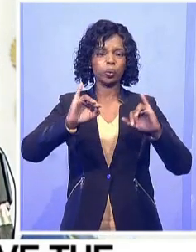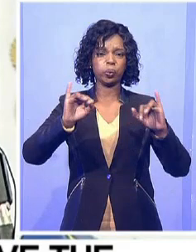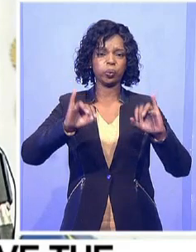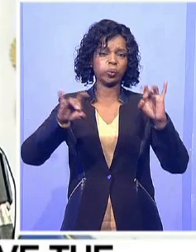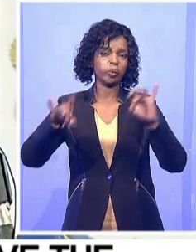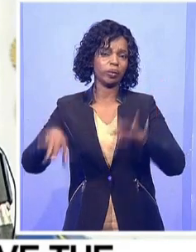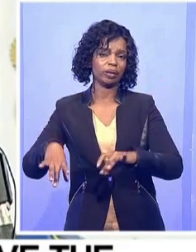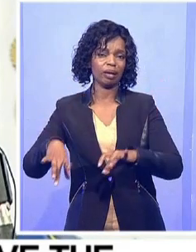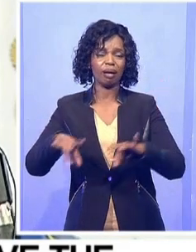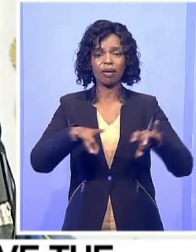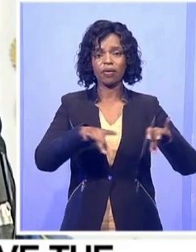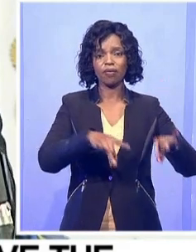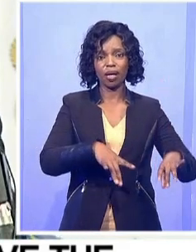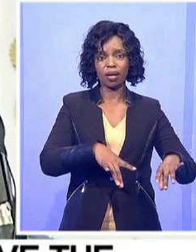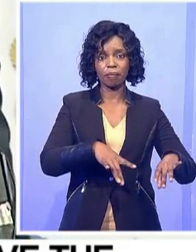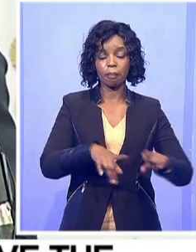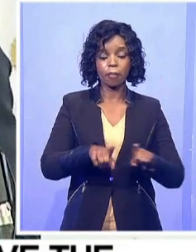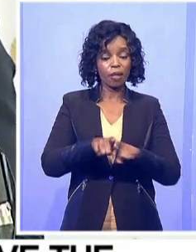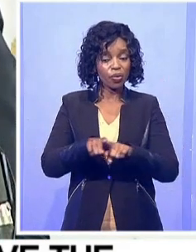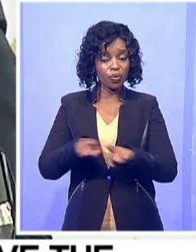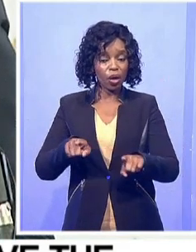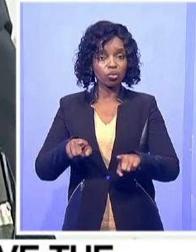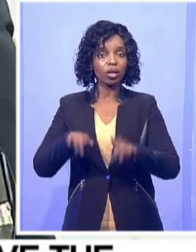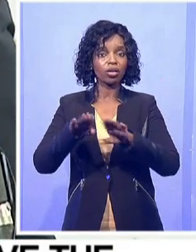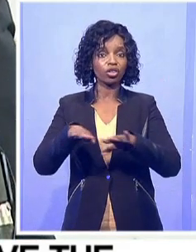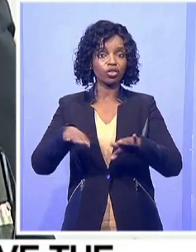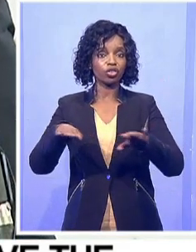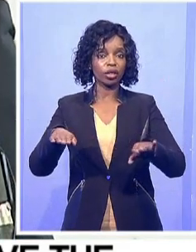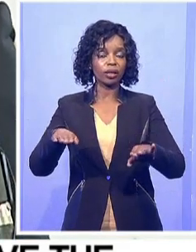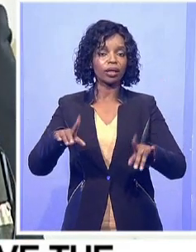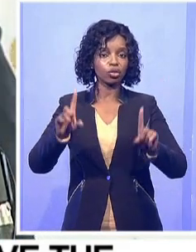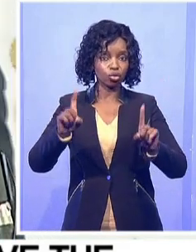who are supposed to benefit.